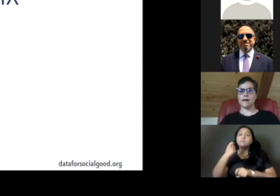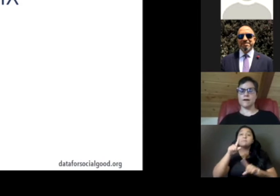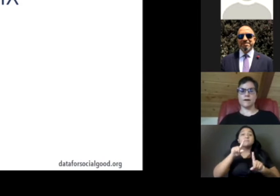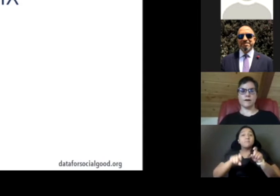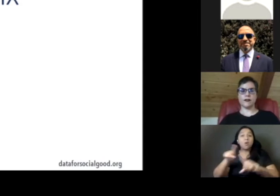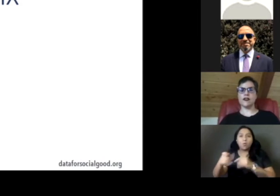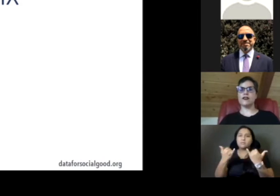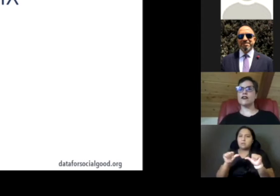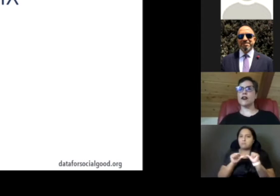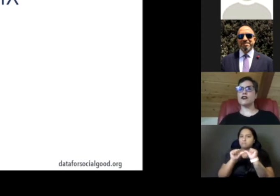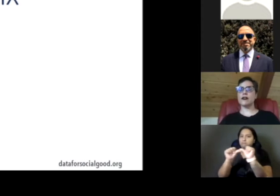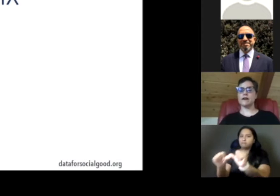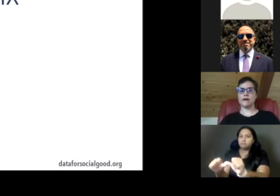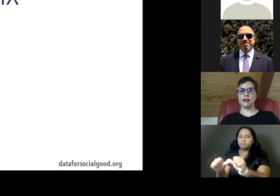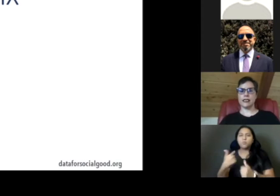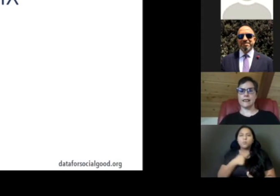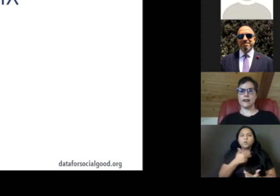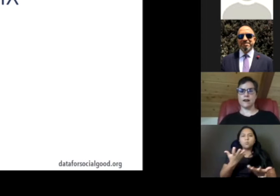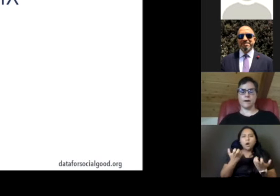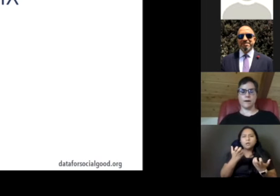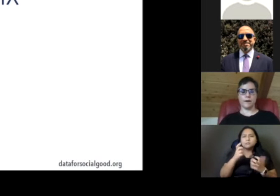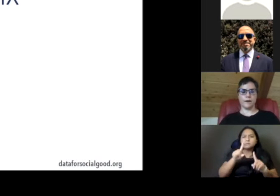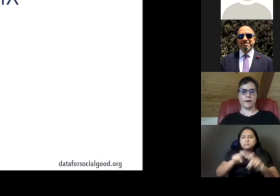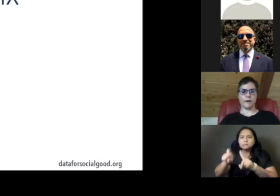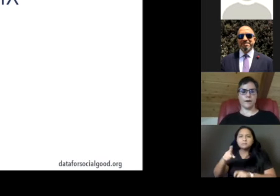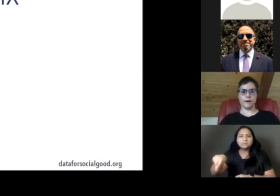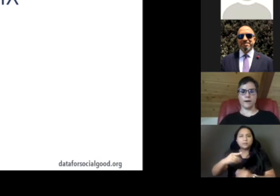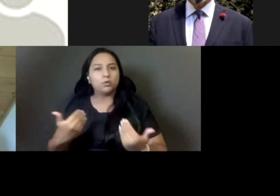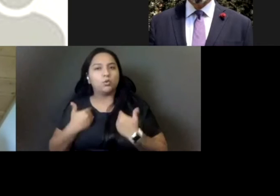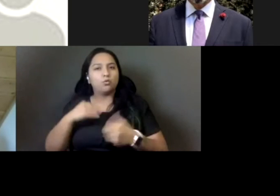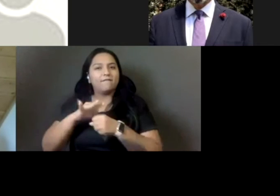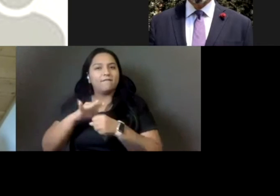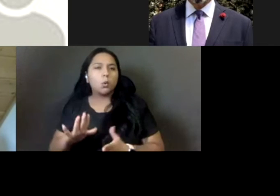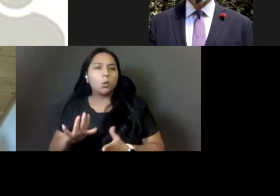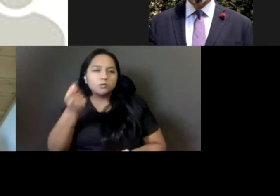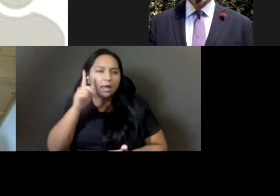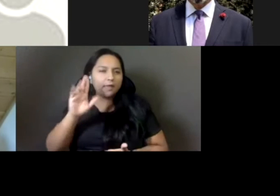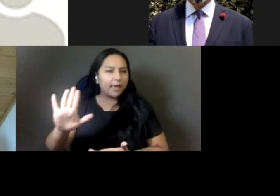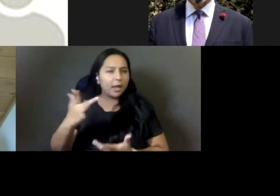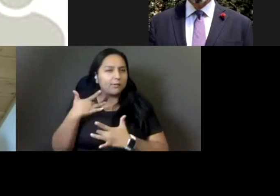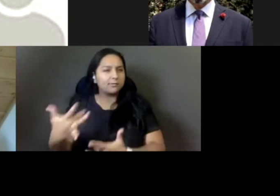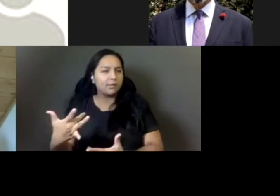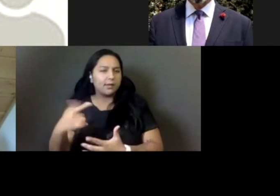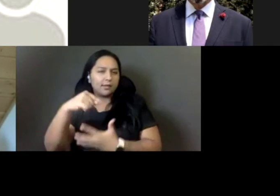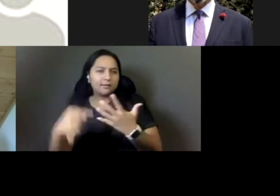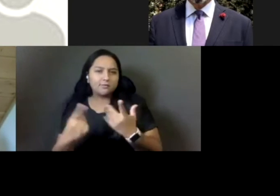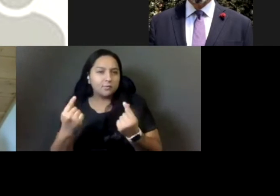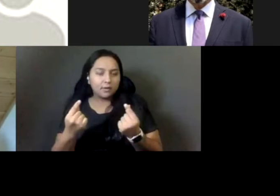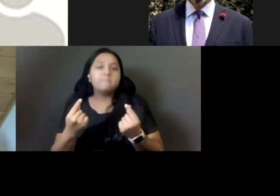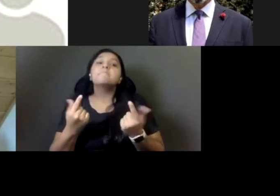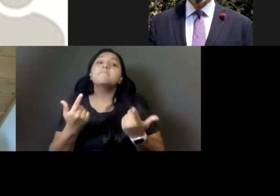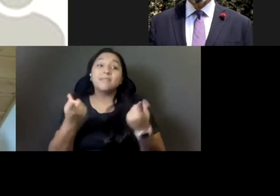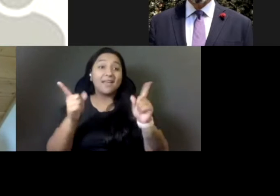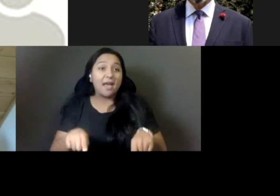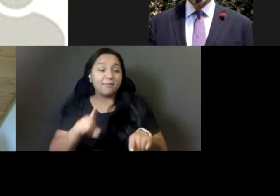um, youth voters better and also start to identify trends. It just so wonderfully happened to be a good coincidence that the